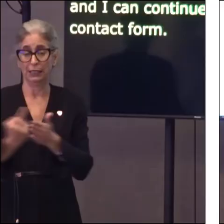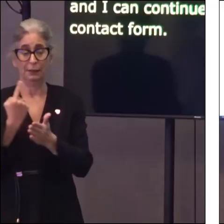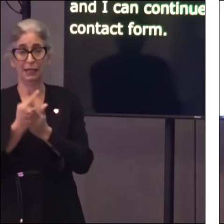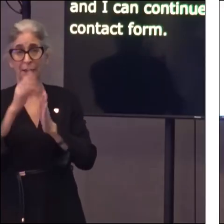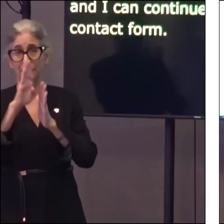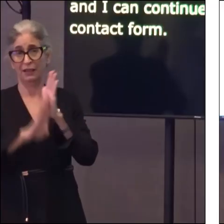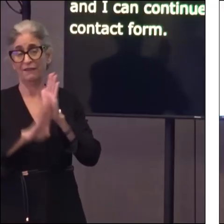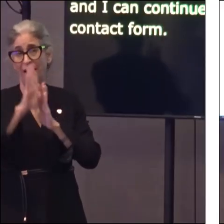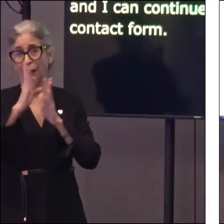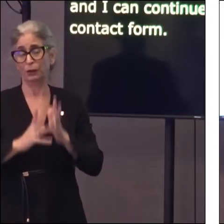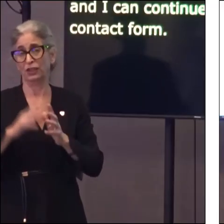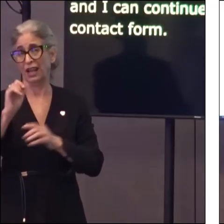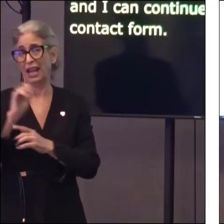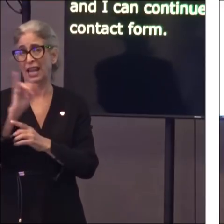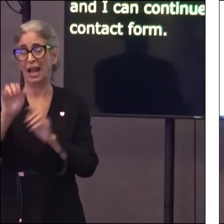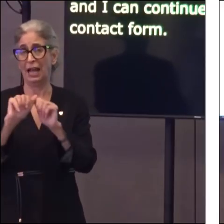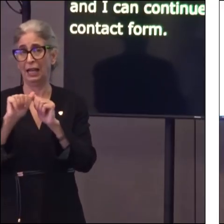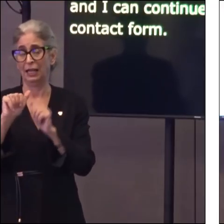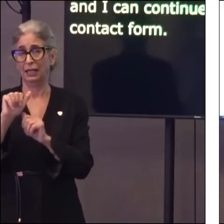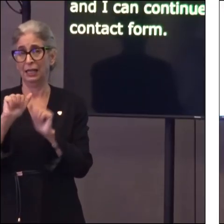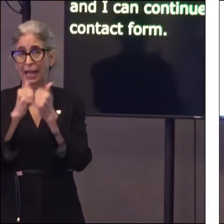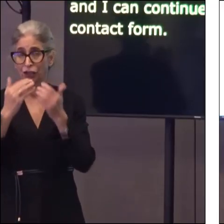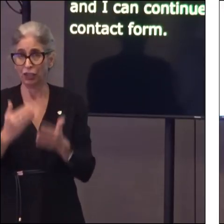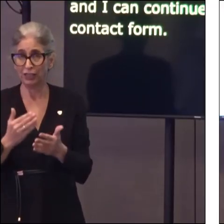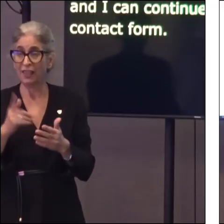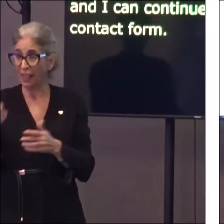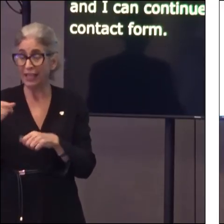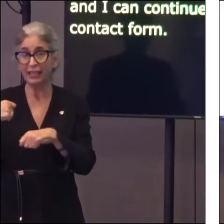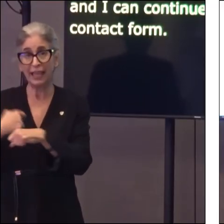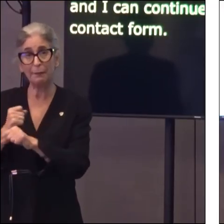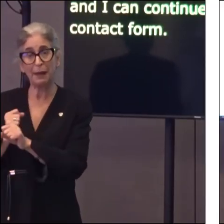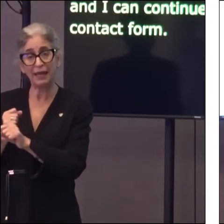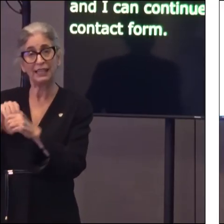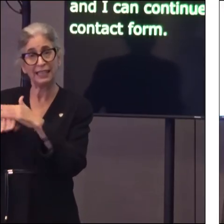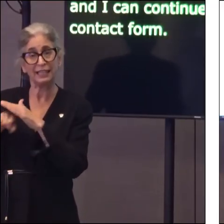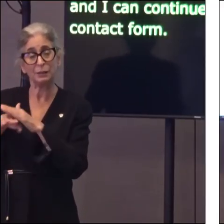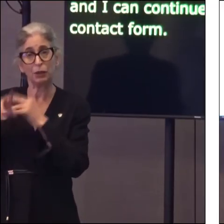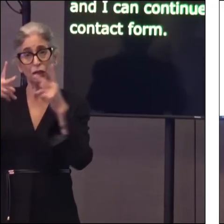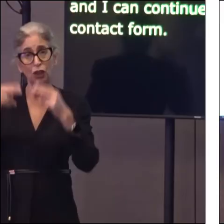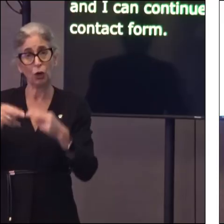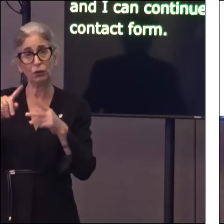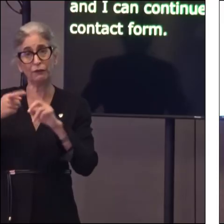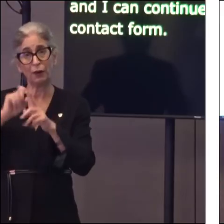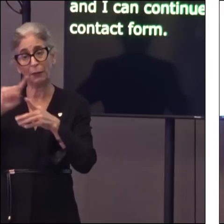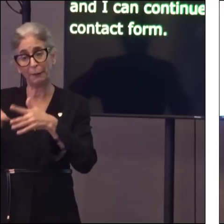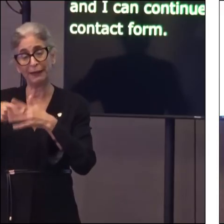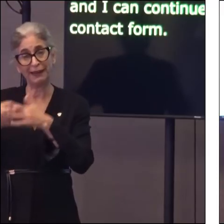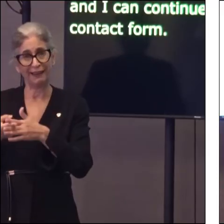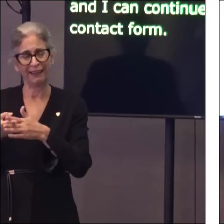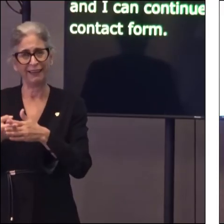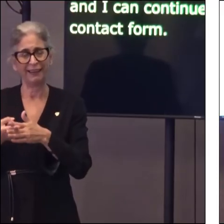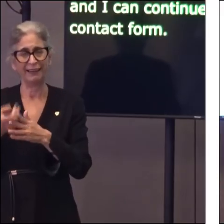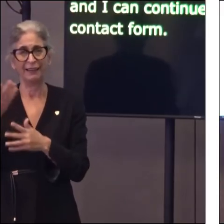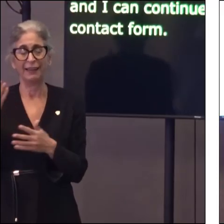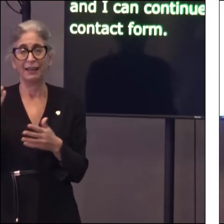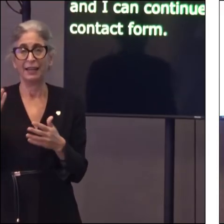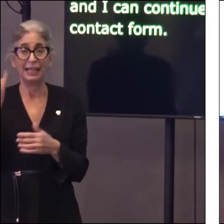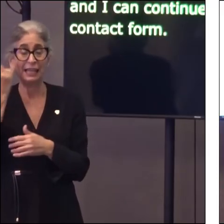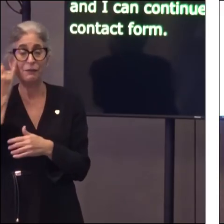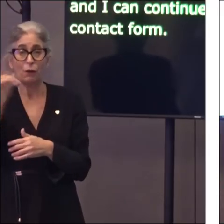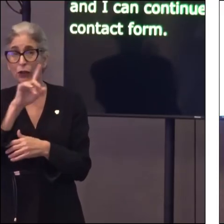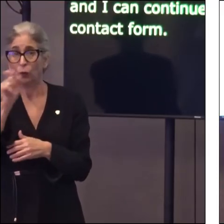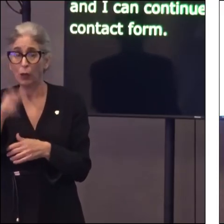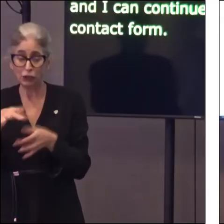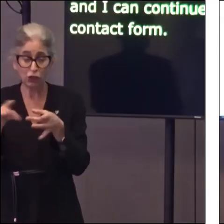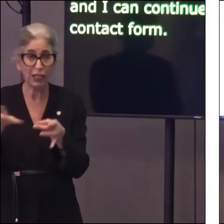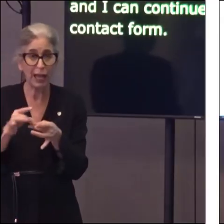be AI agents, so they can start generating accessible code from the get-go. And with that, if you have any questions